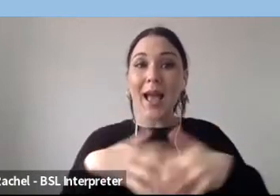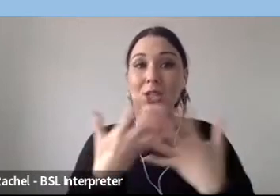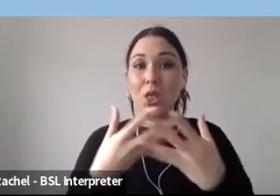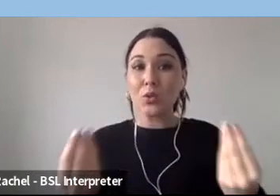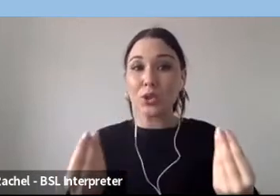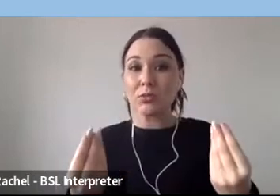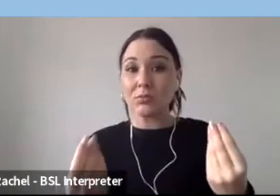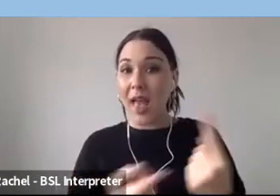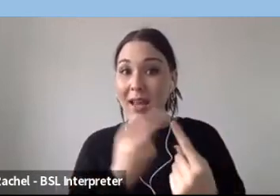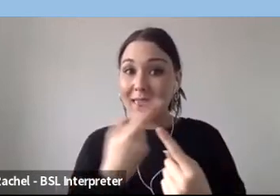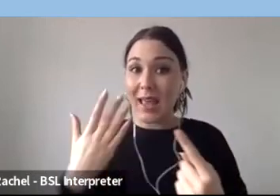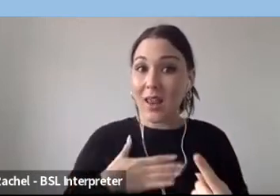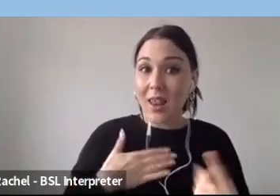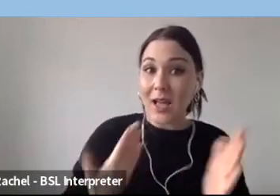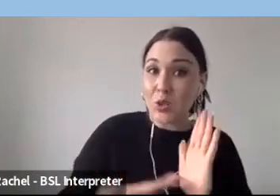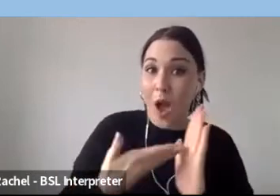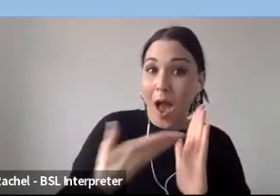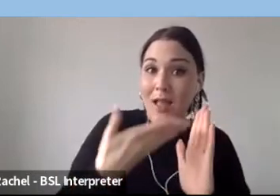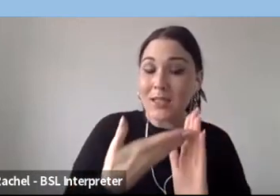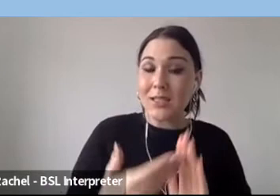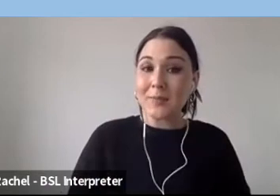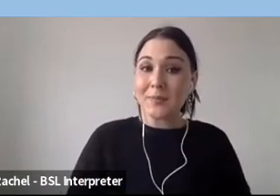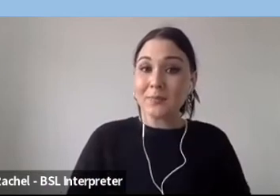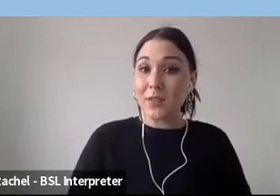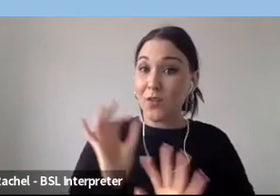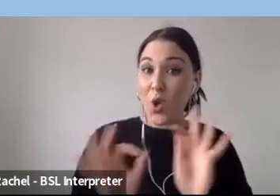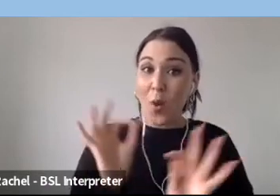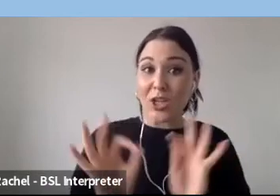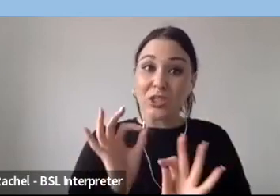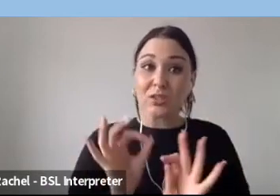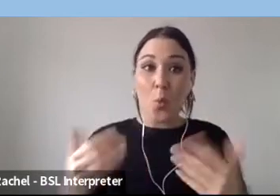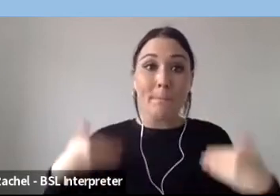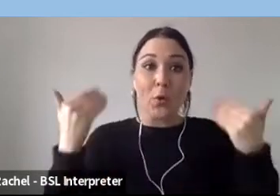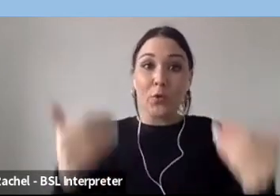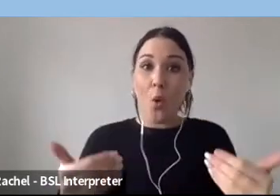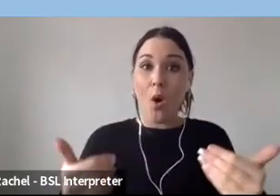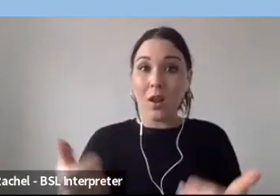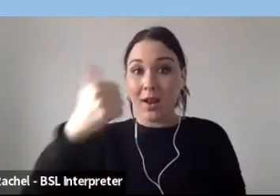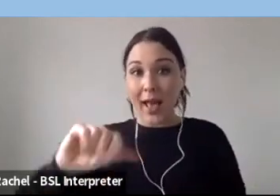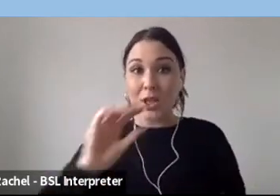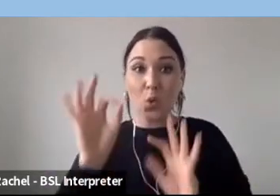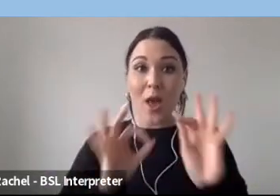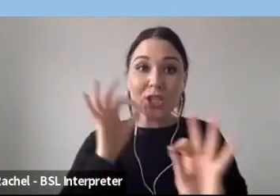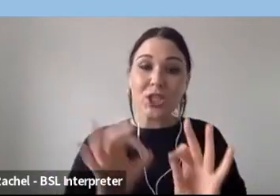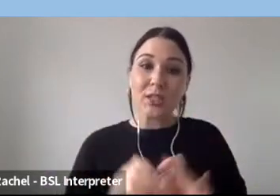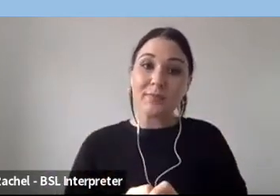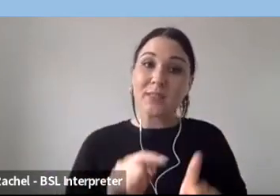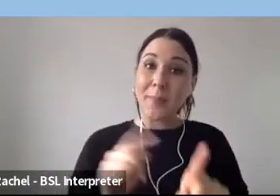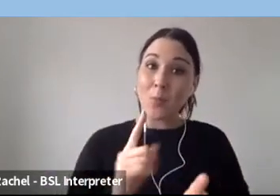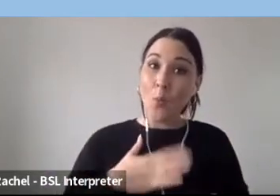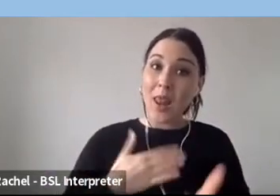else that you'd like to add for this question, or we could move on to the next one depending on anything you'd like to